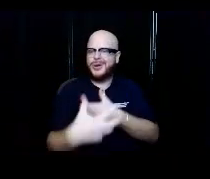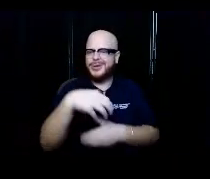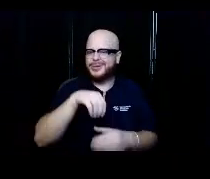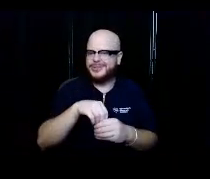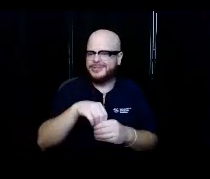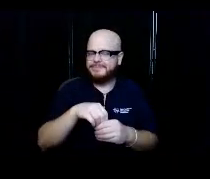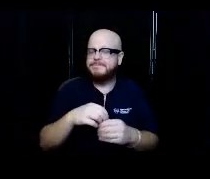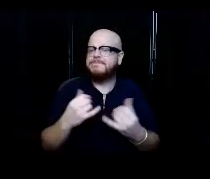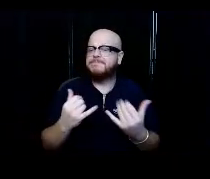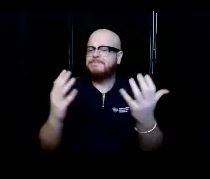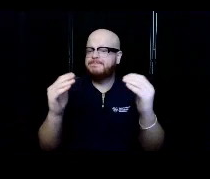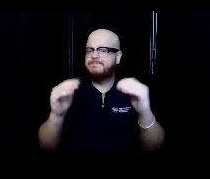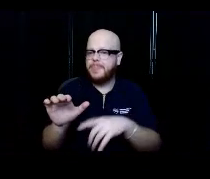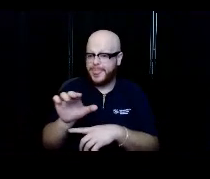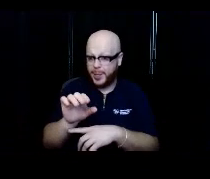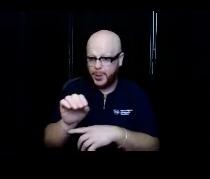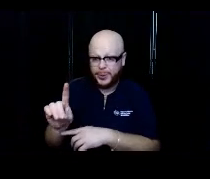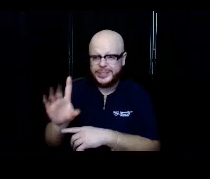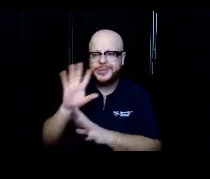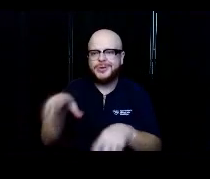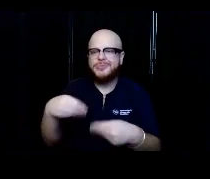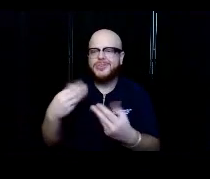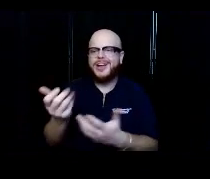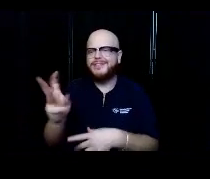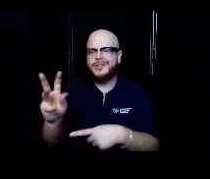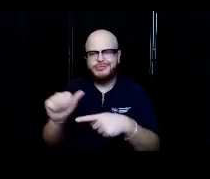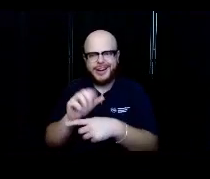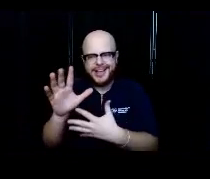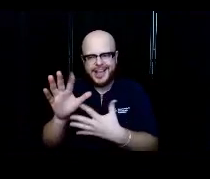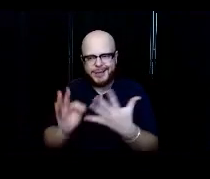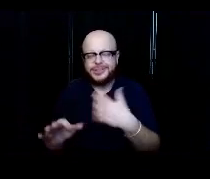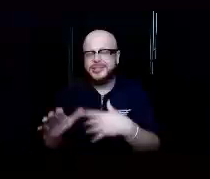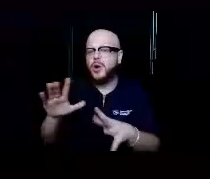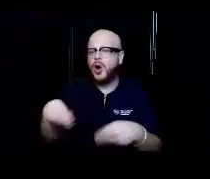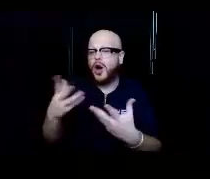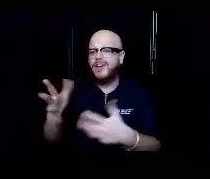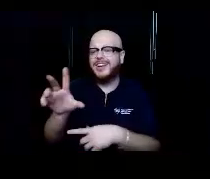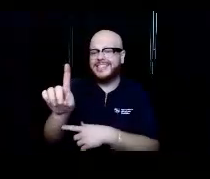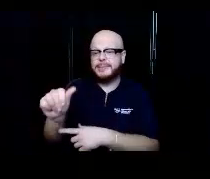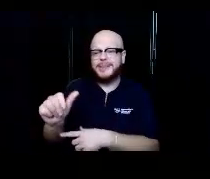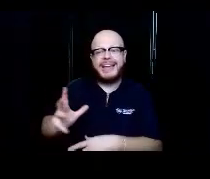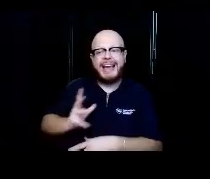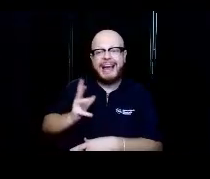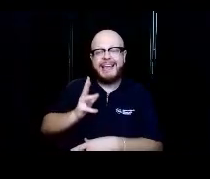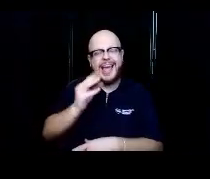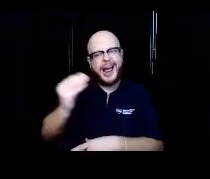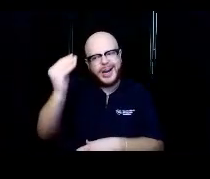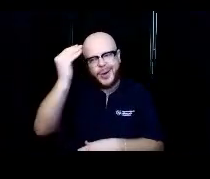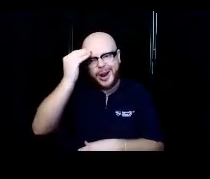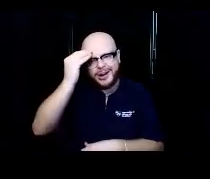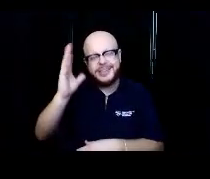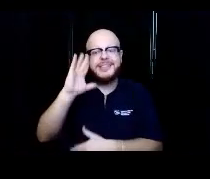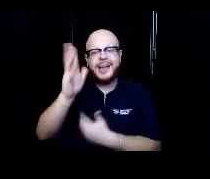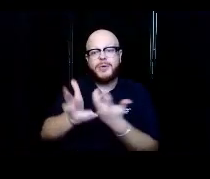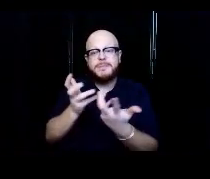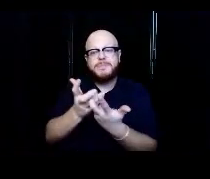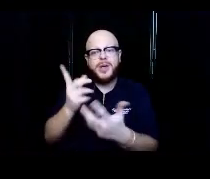several training options like disability etiquette and awareness, which is tailored for either the workplace or